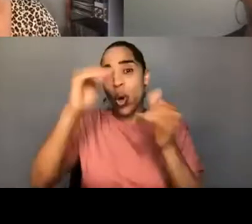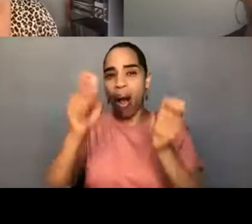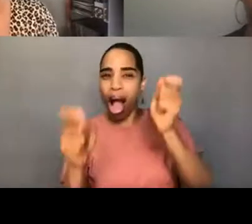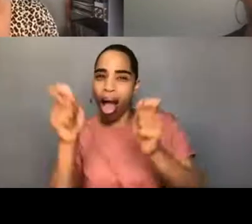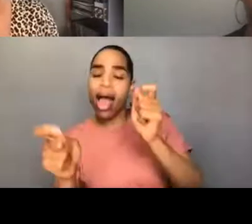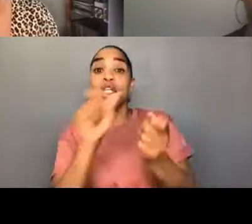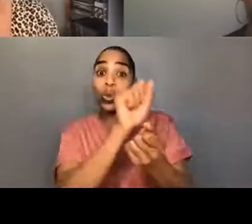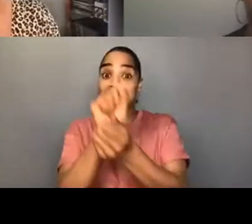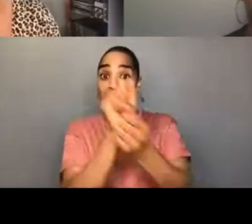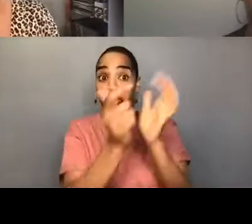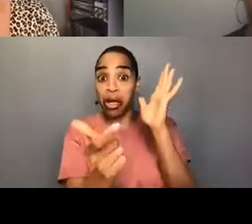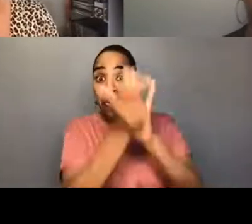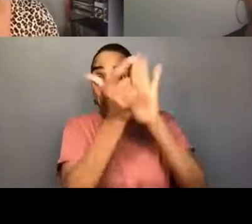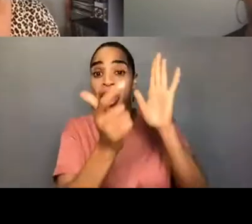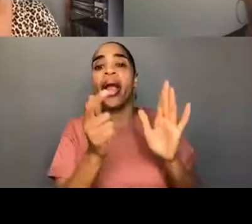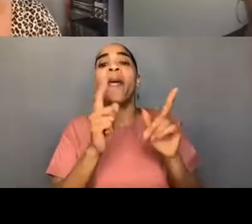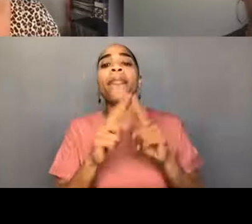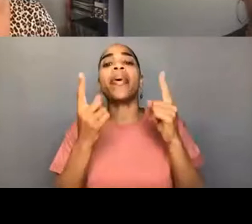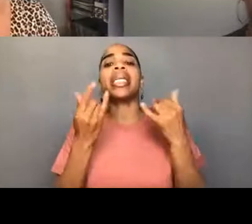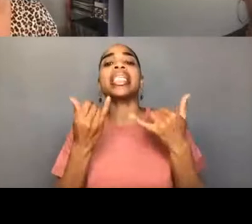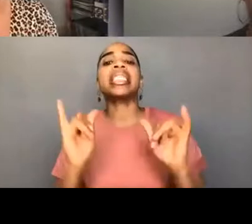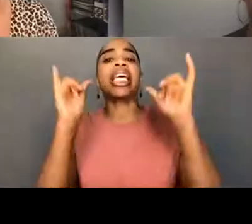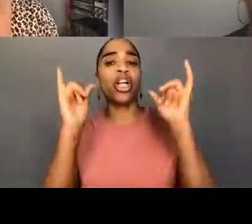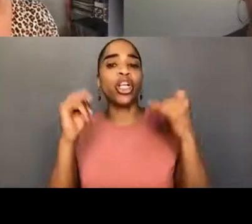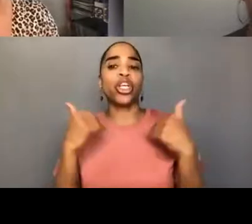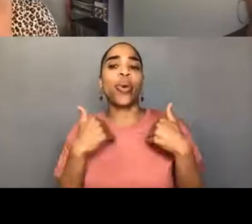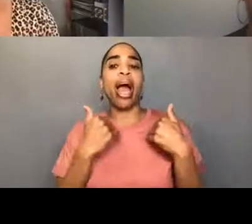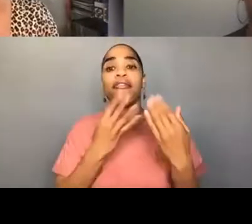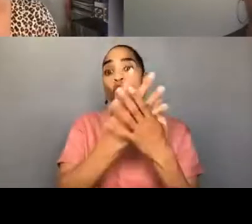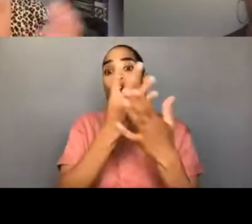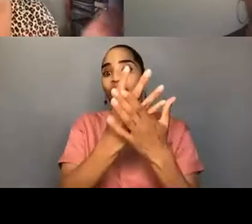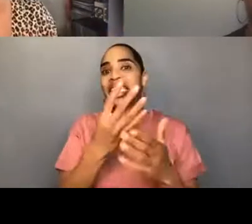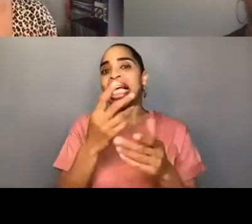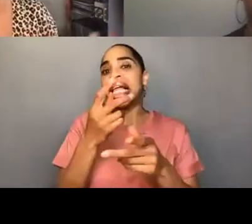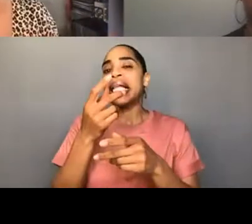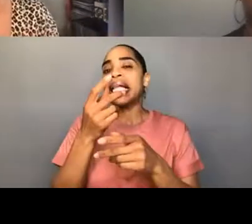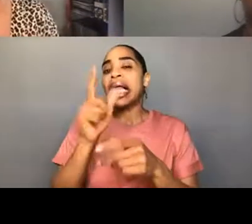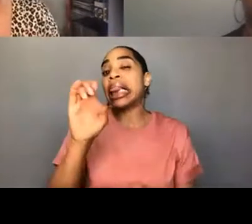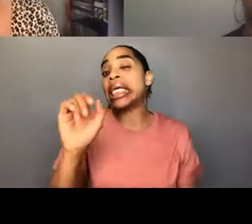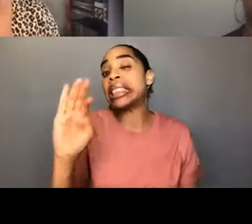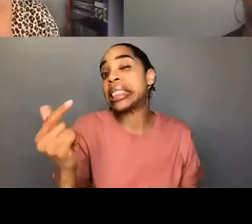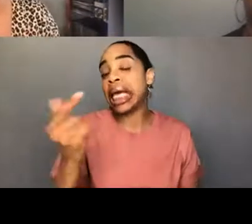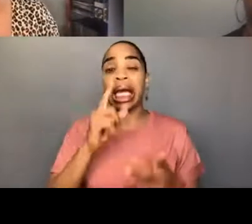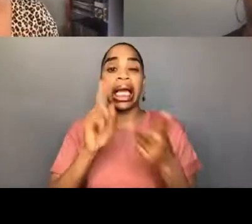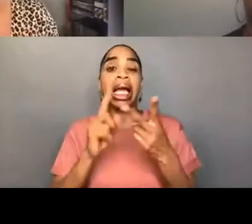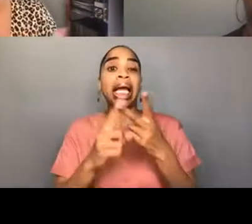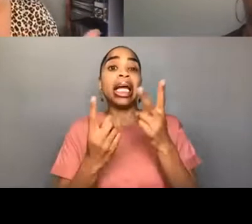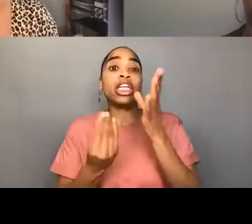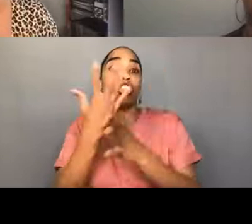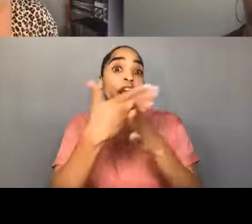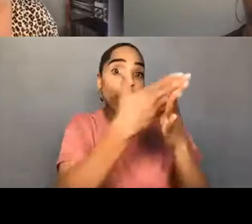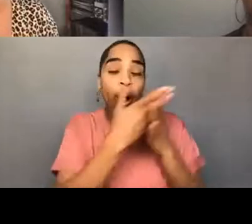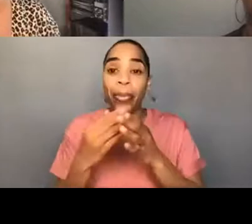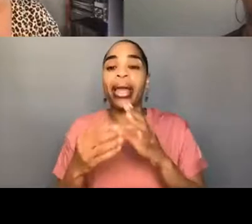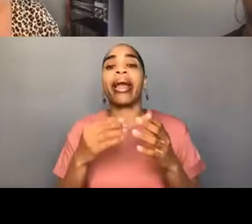slavery, you get convict leasing, and you get sharecropping, which isn't slavery, but it's not freedom. Then after